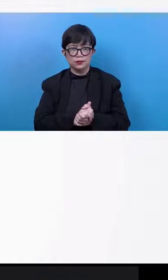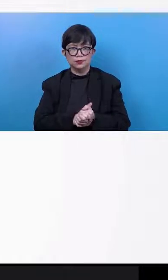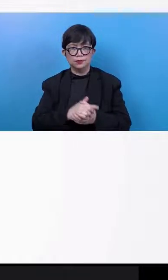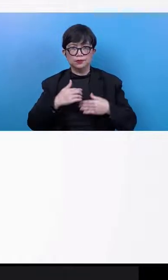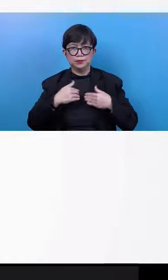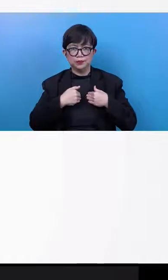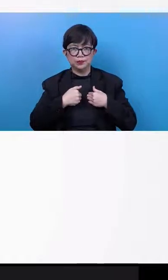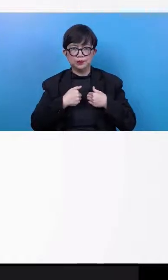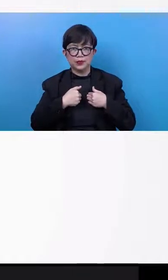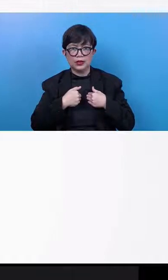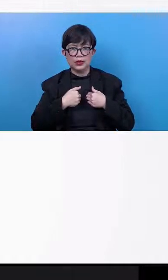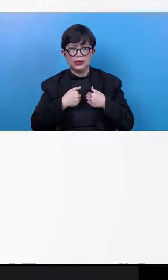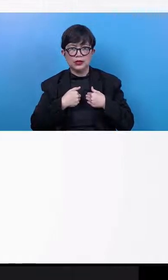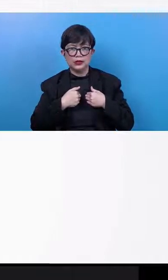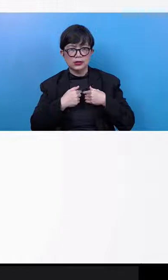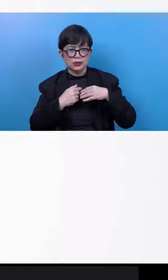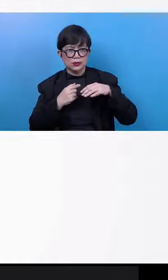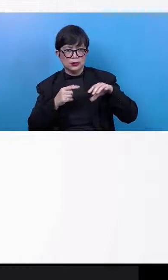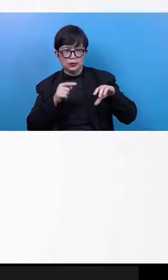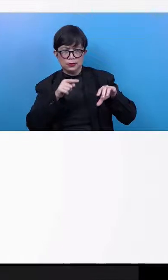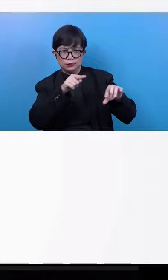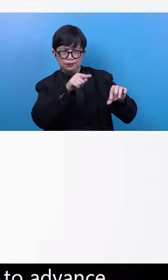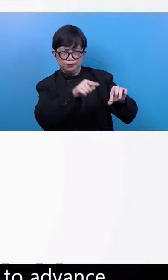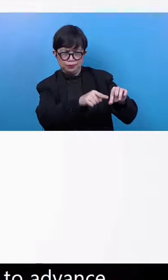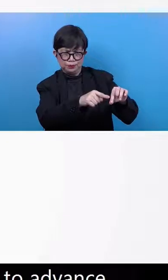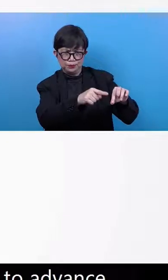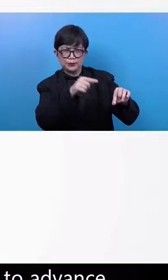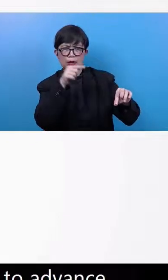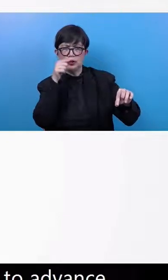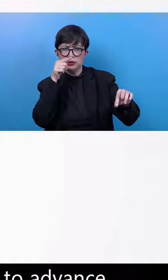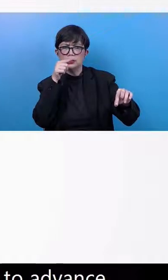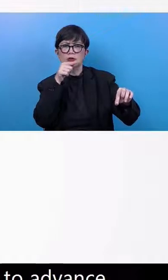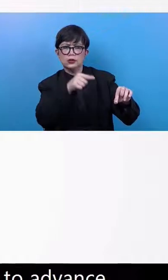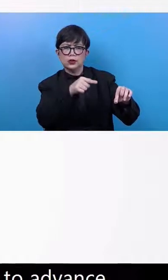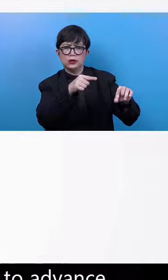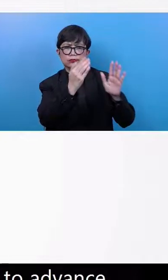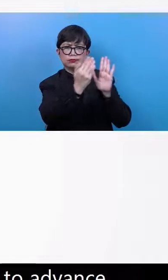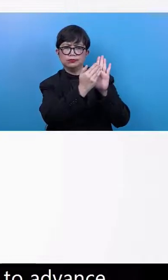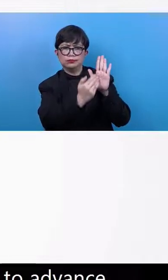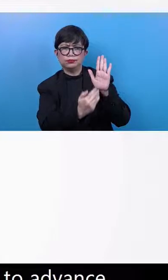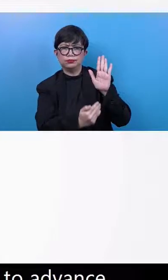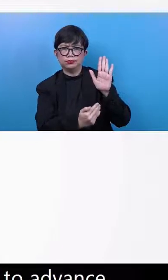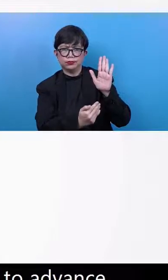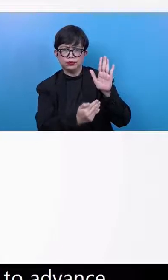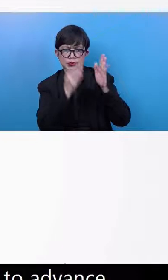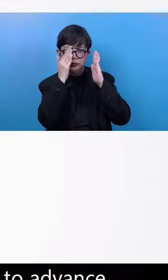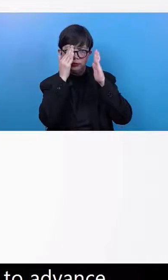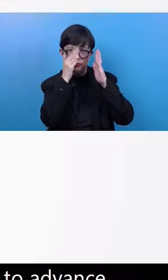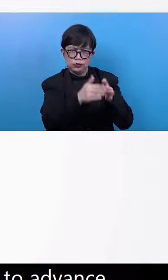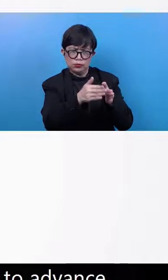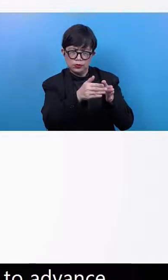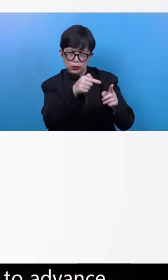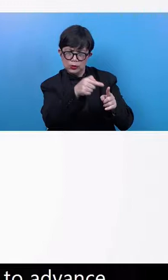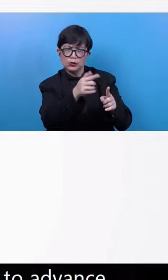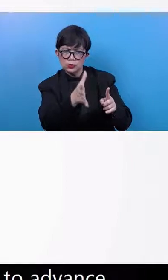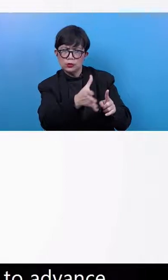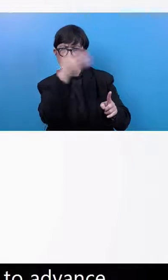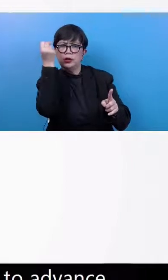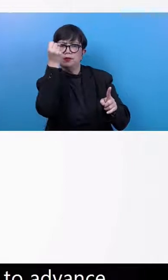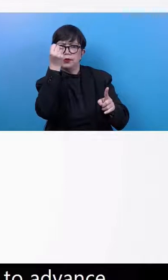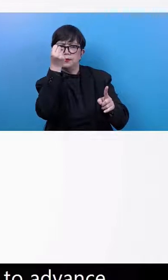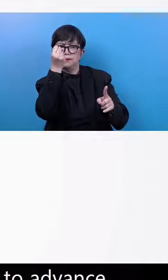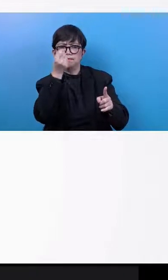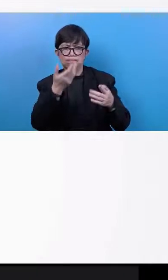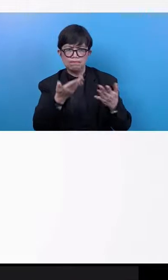and assessing policies by focusing on well-being achievements and perhaps neglecting agency. That is, we often see people